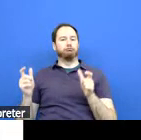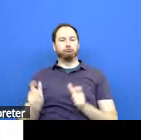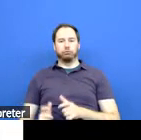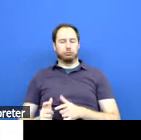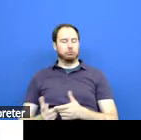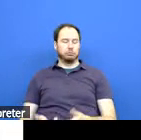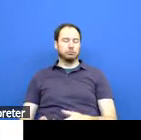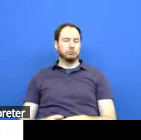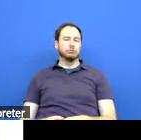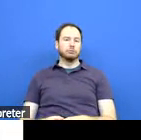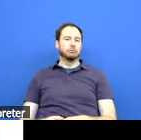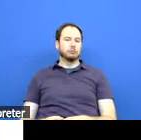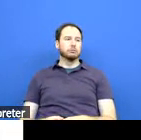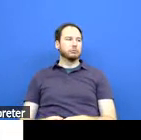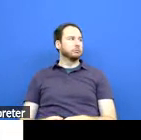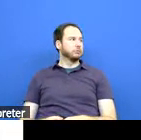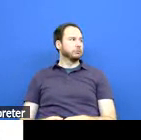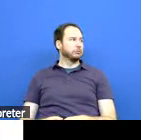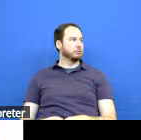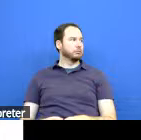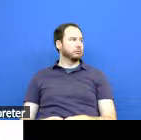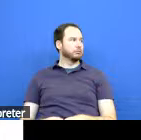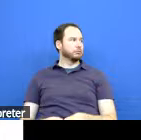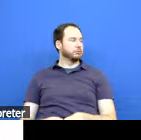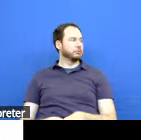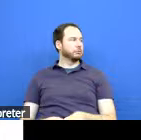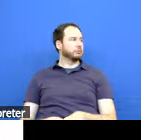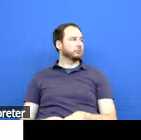back down. If it's a